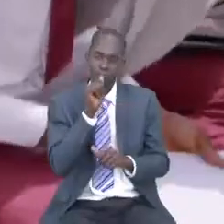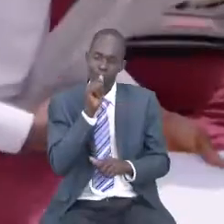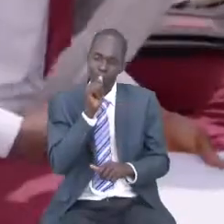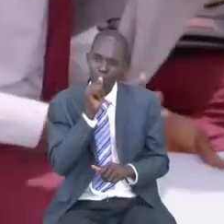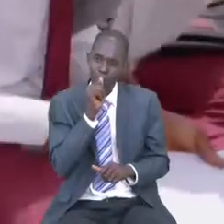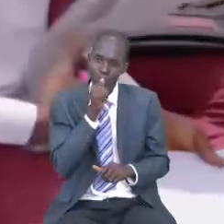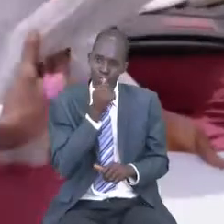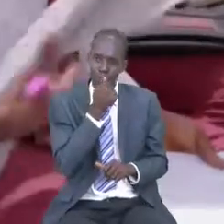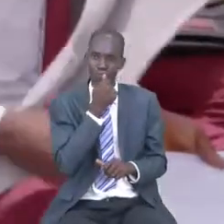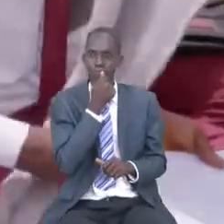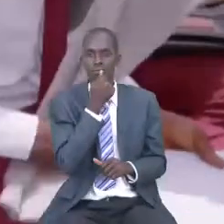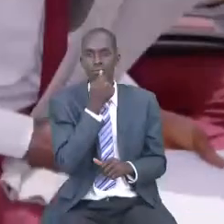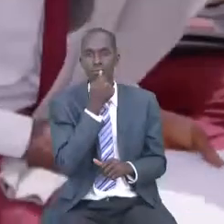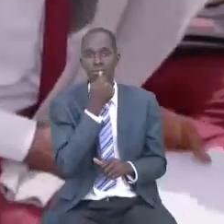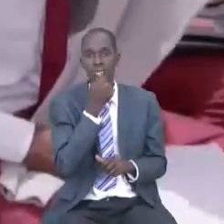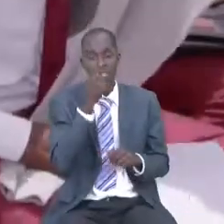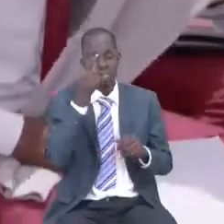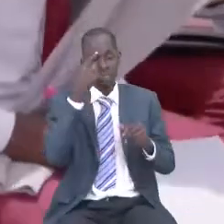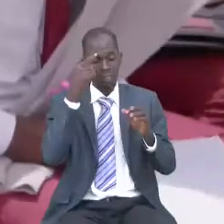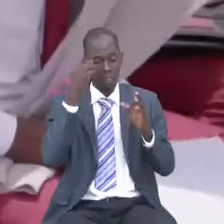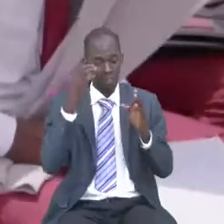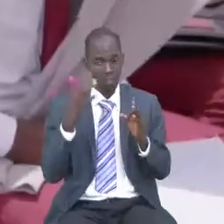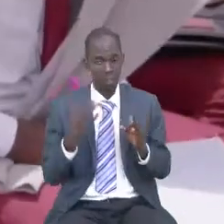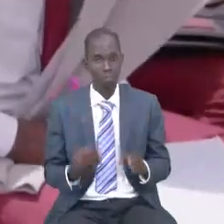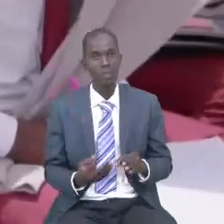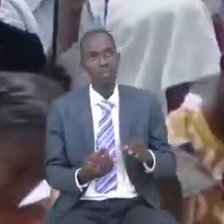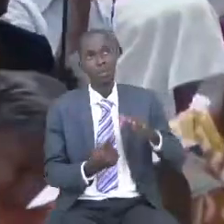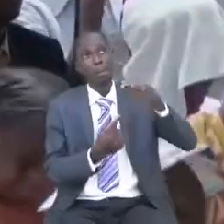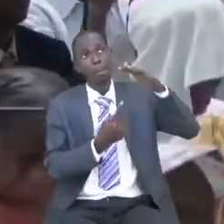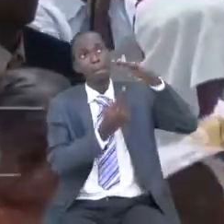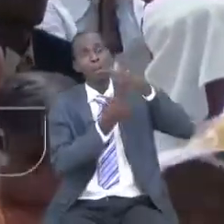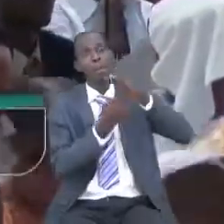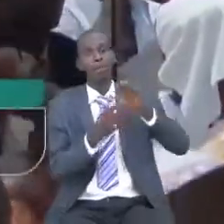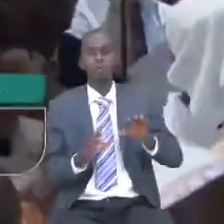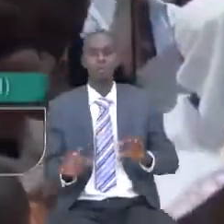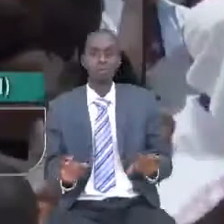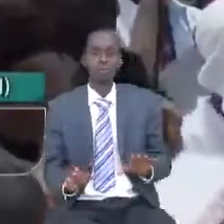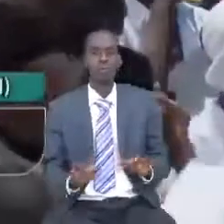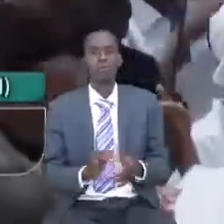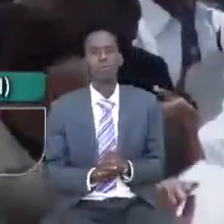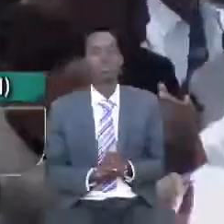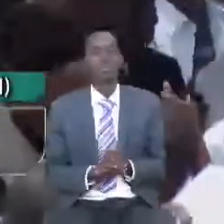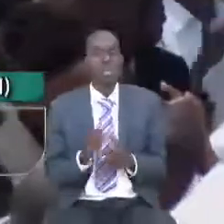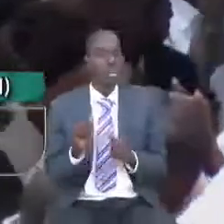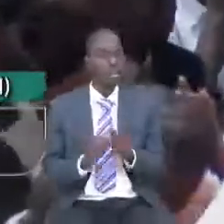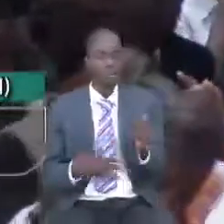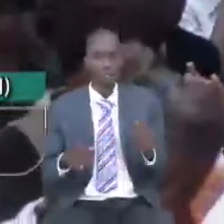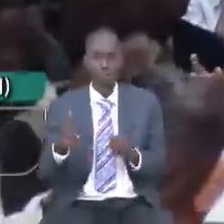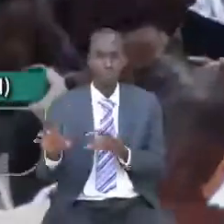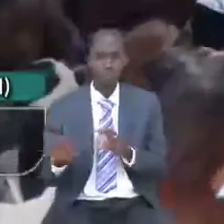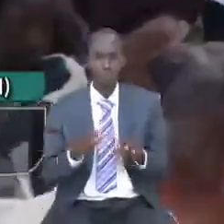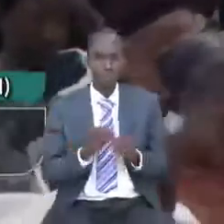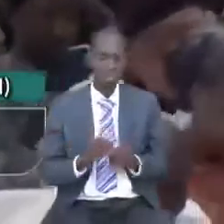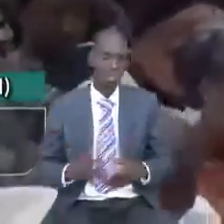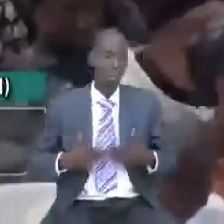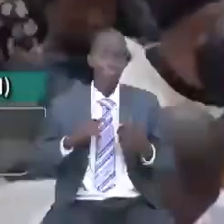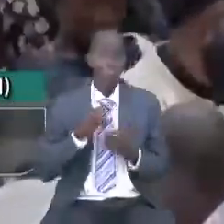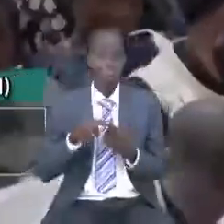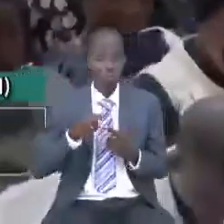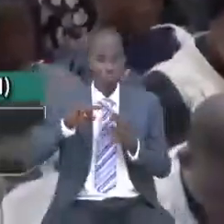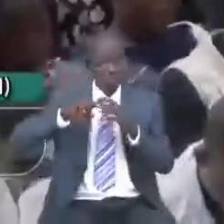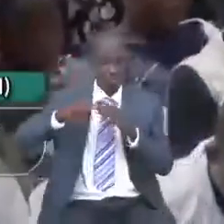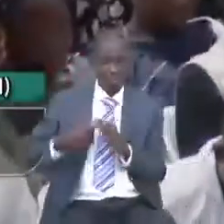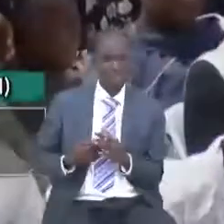determining the peak performance. Anything we do in life, when you start doing it, it